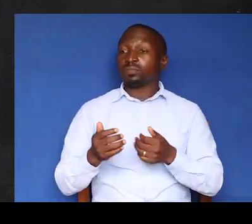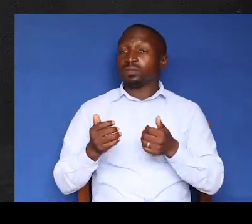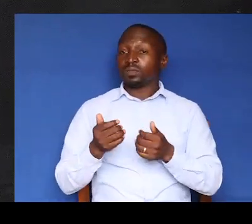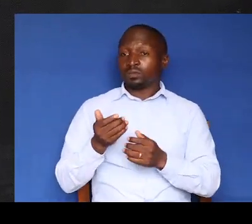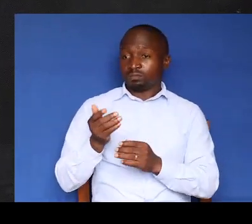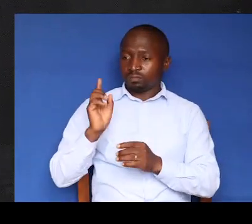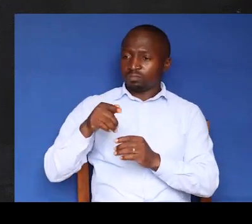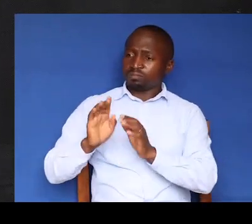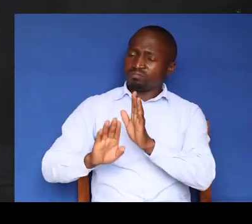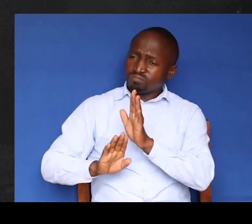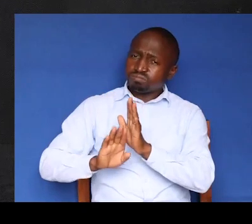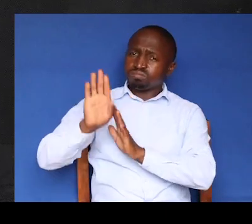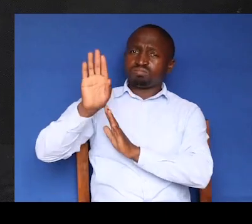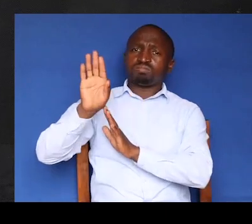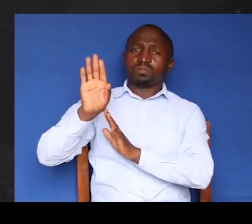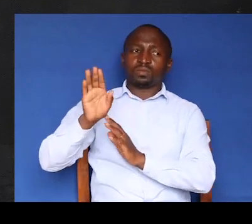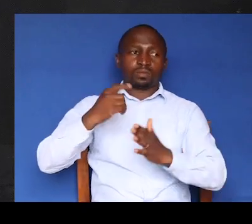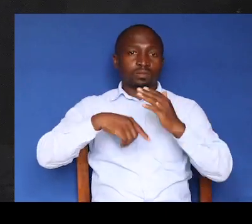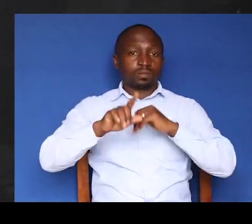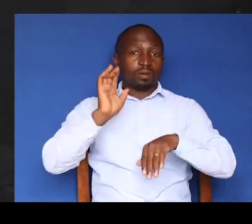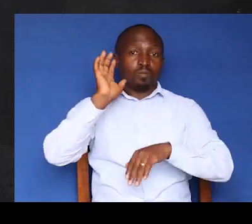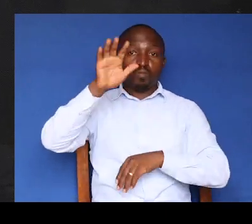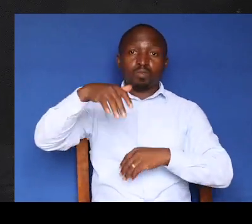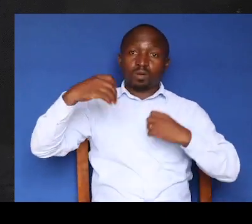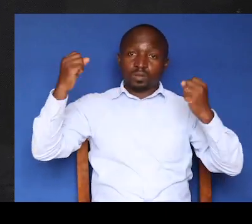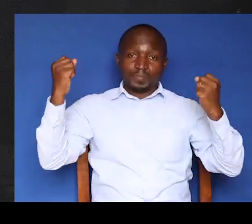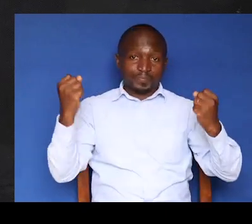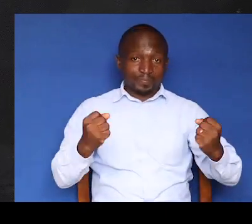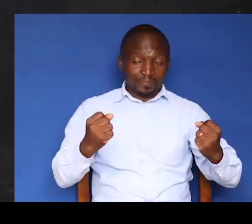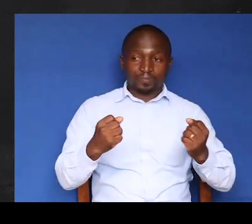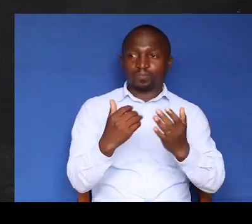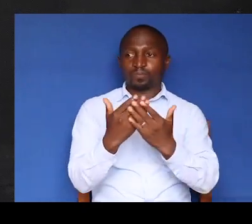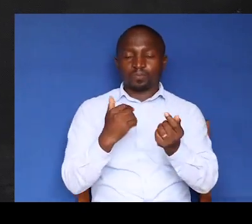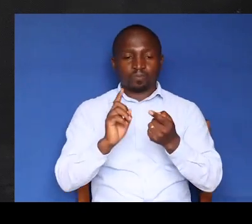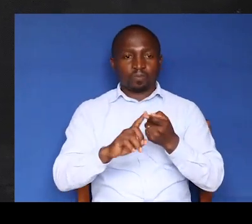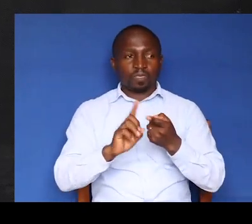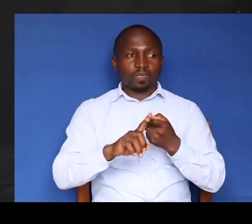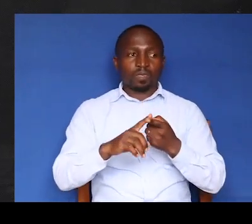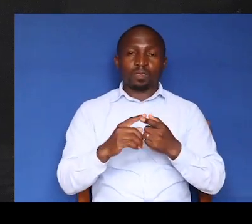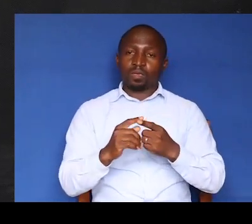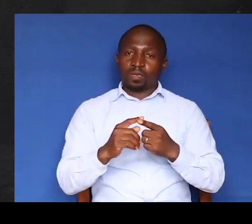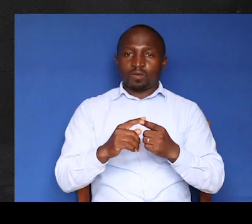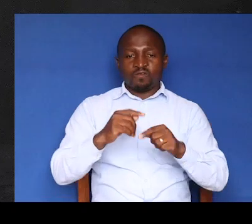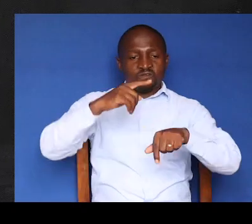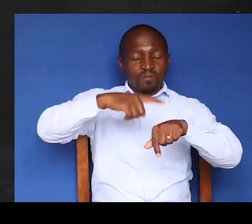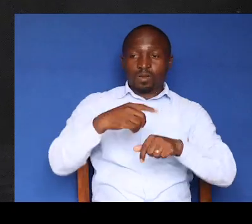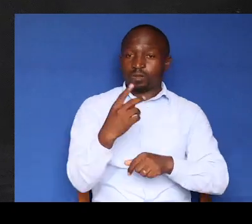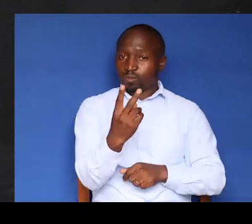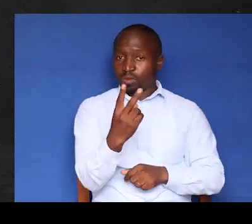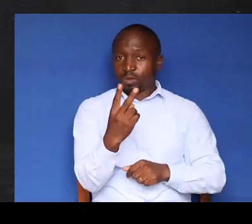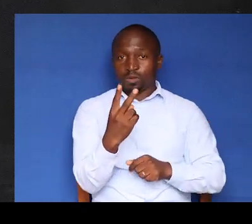experience the high throughout the year with the two maxima peaks.